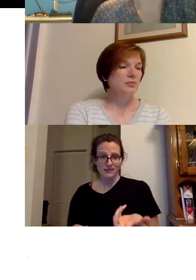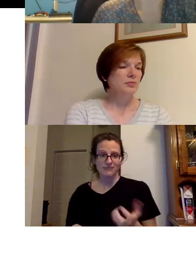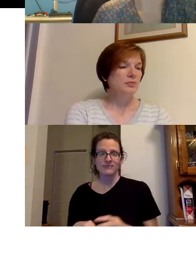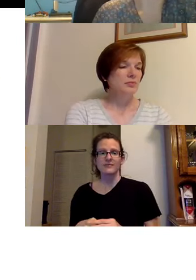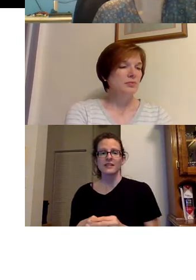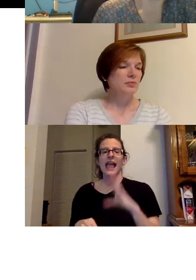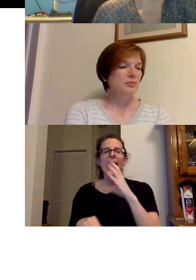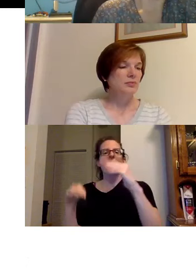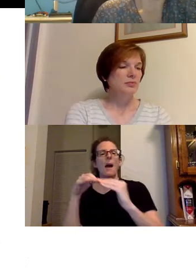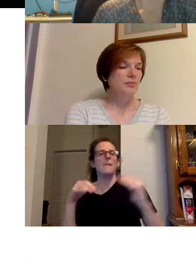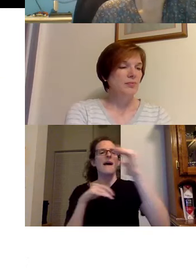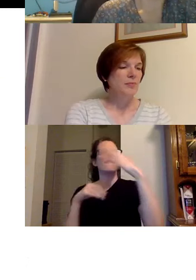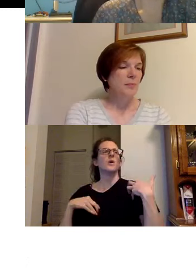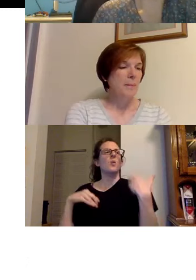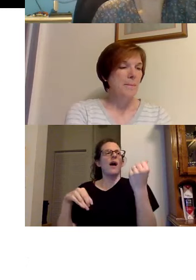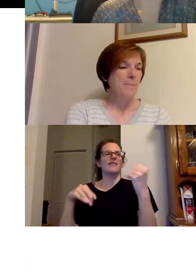wellness line.